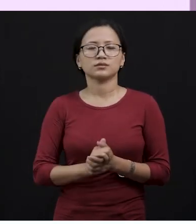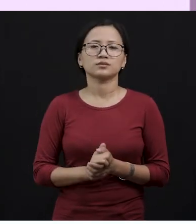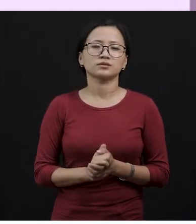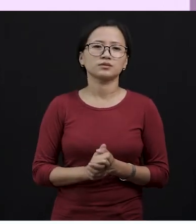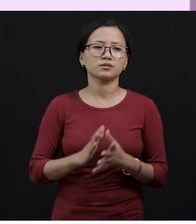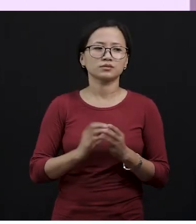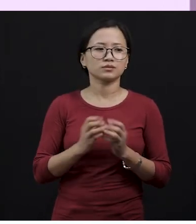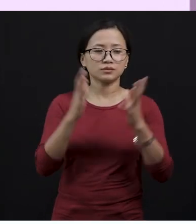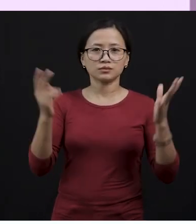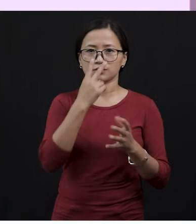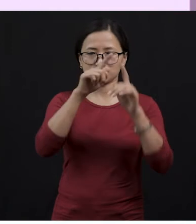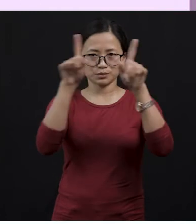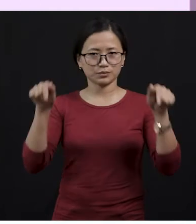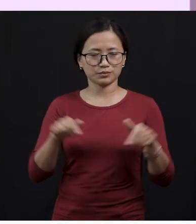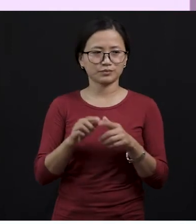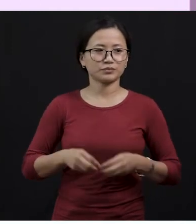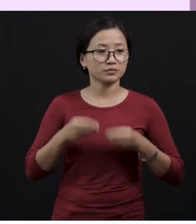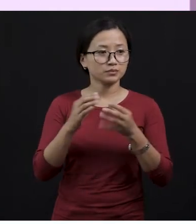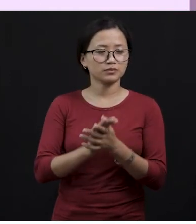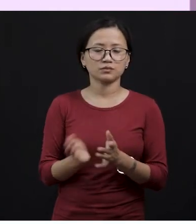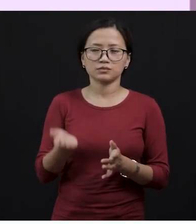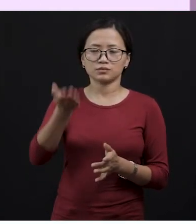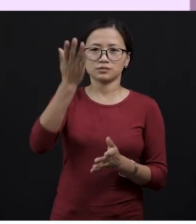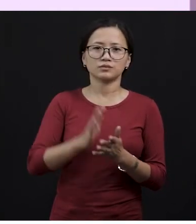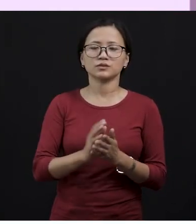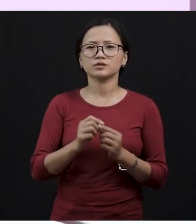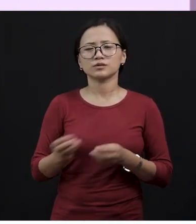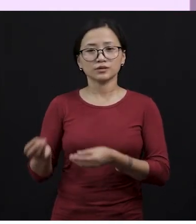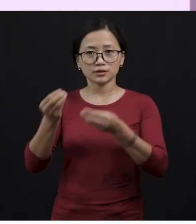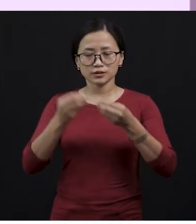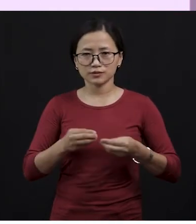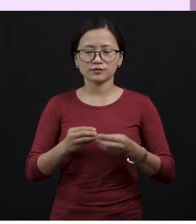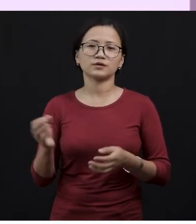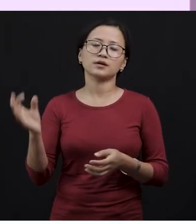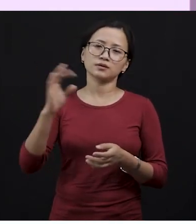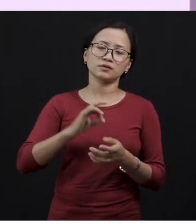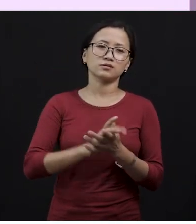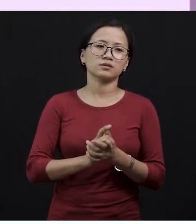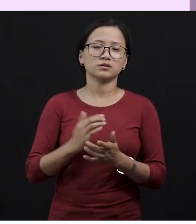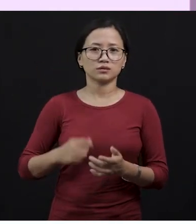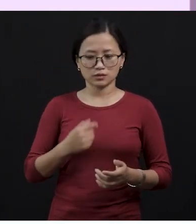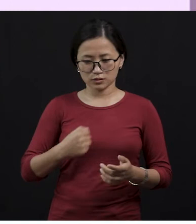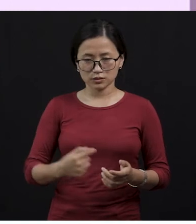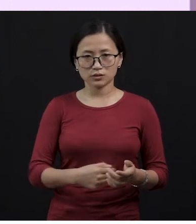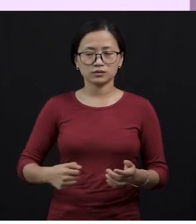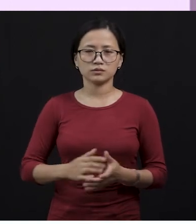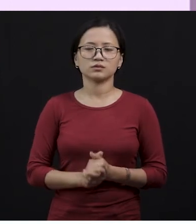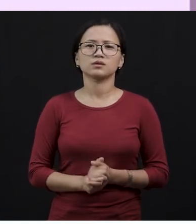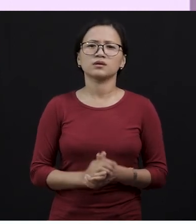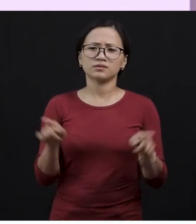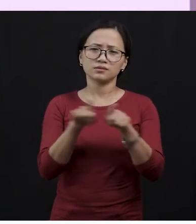respires, excretes, grows, and reproduces. They also grow, they reproduce, they eat, and they digest.